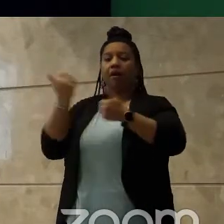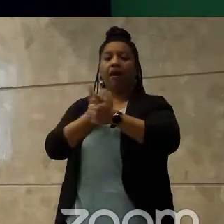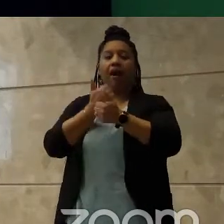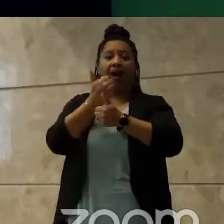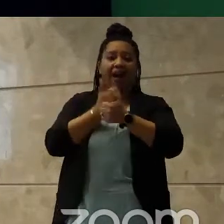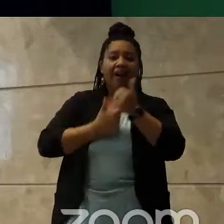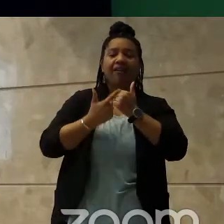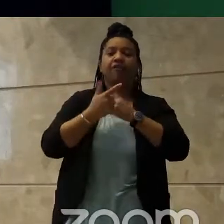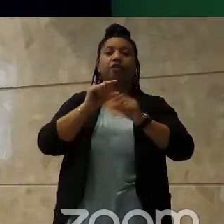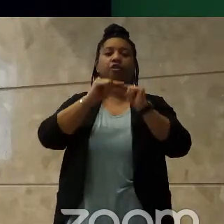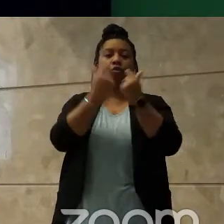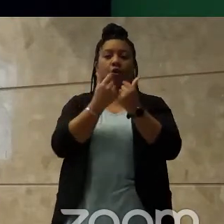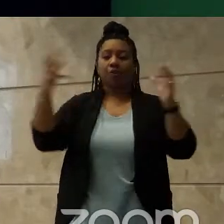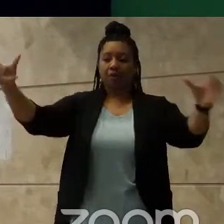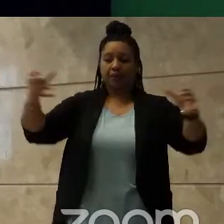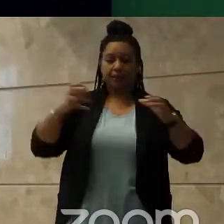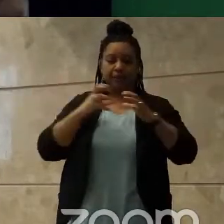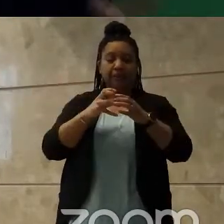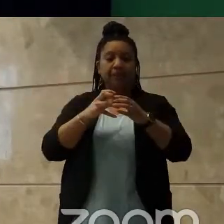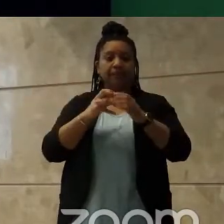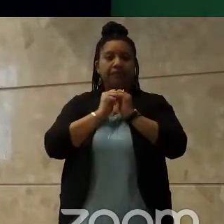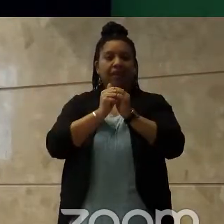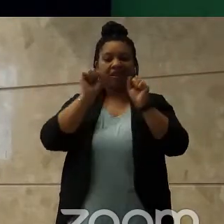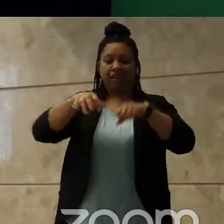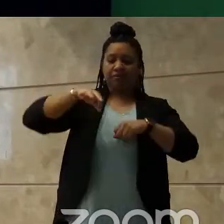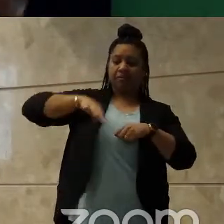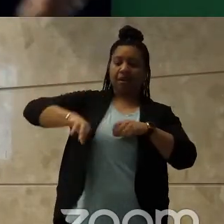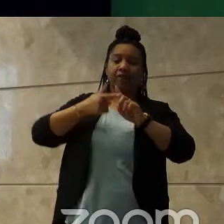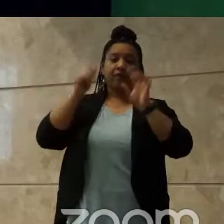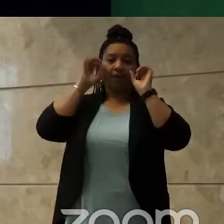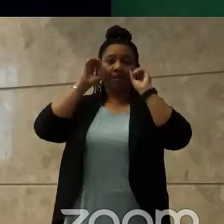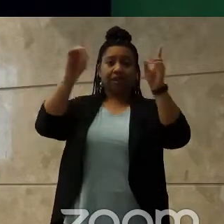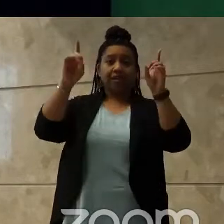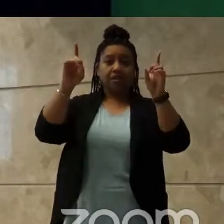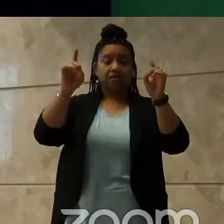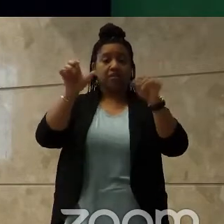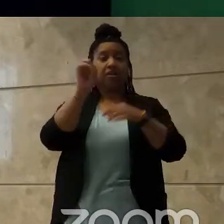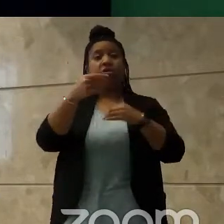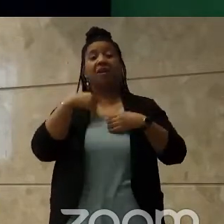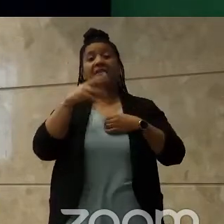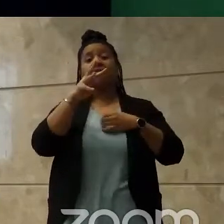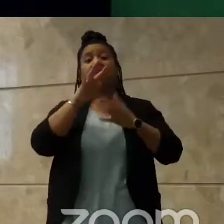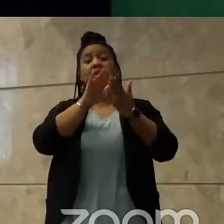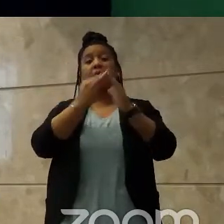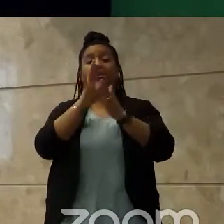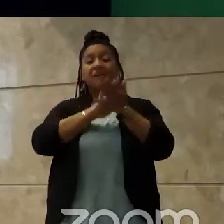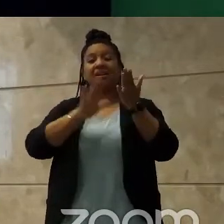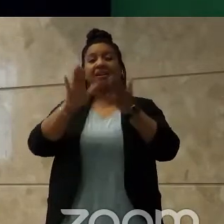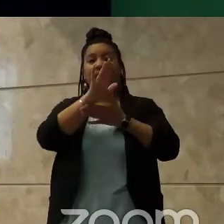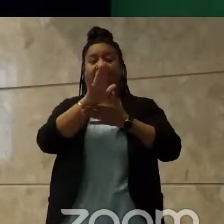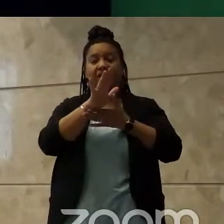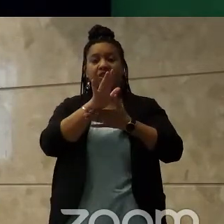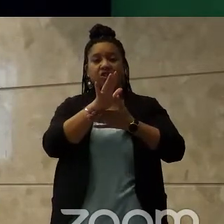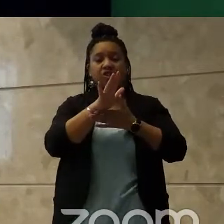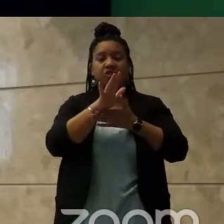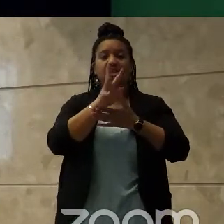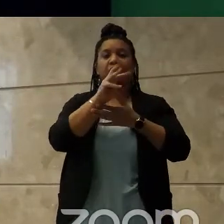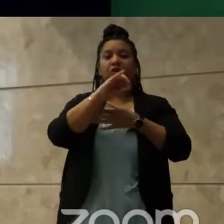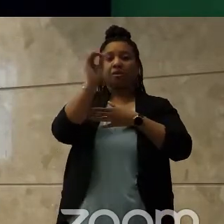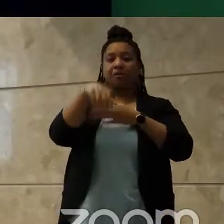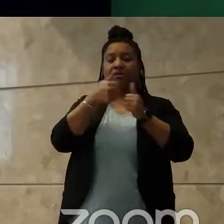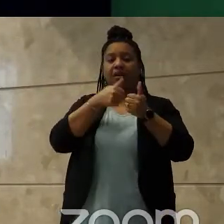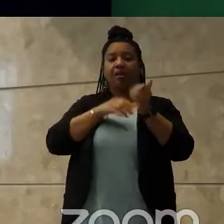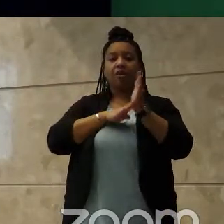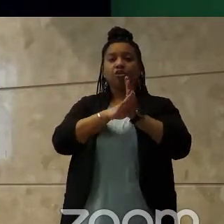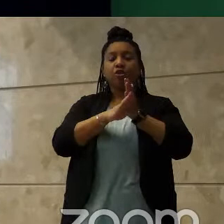the benefits of an education, whether it's community college where you've got 40% of undergrads, four-year institution or more. And